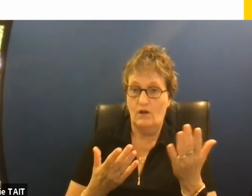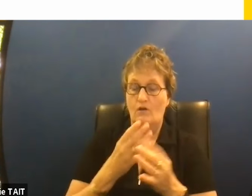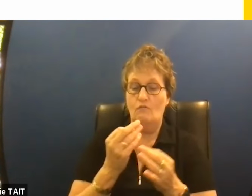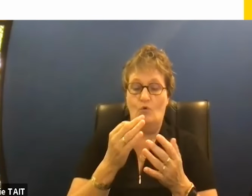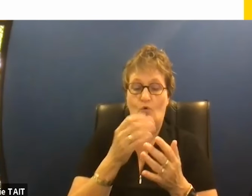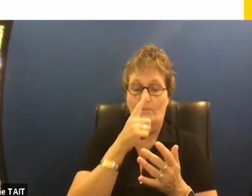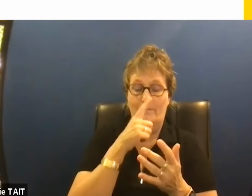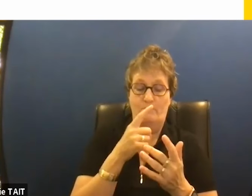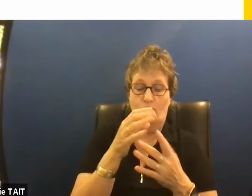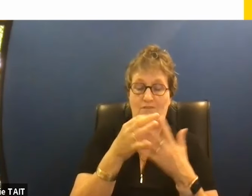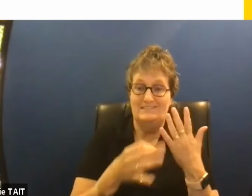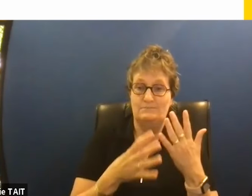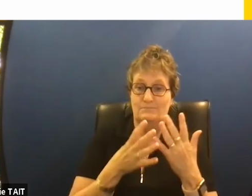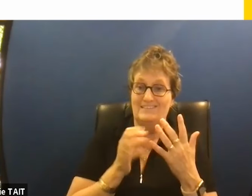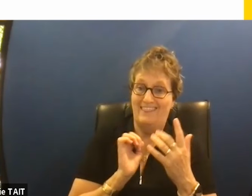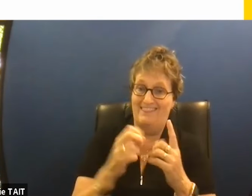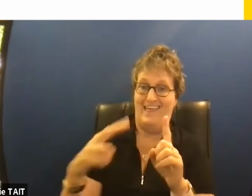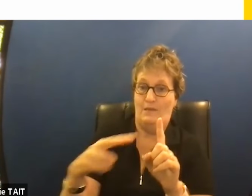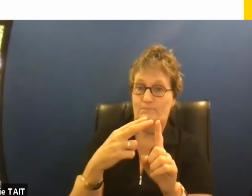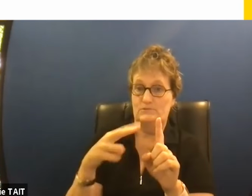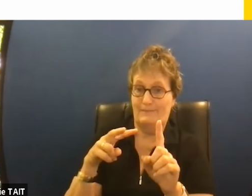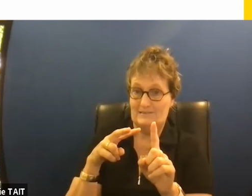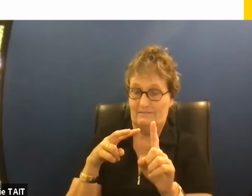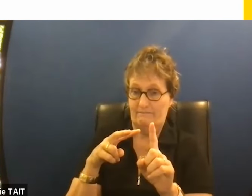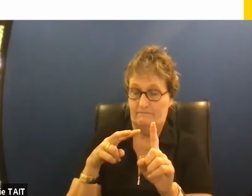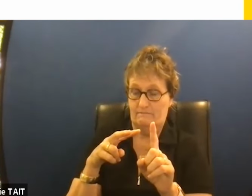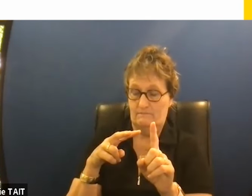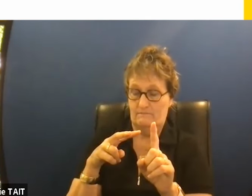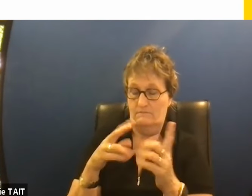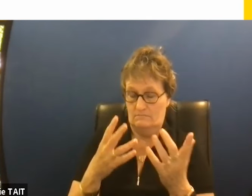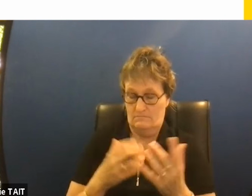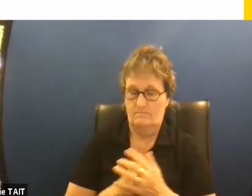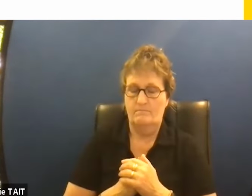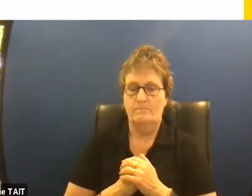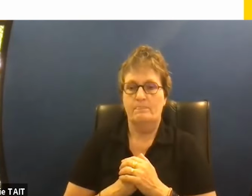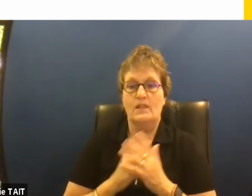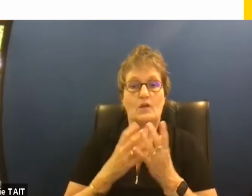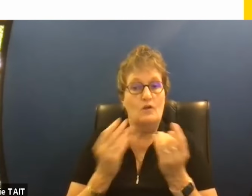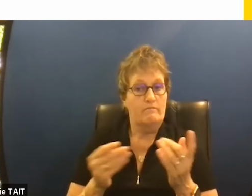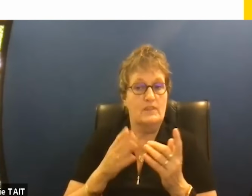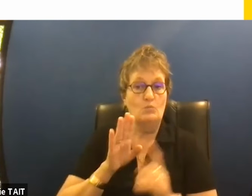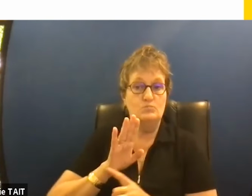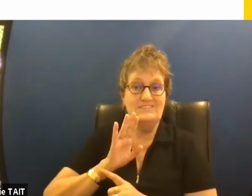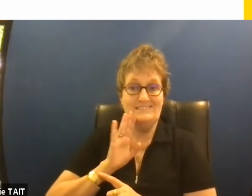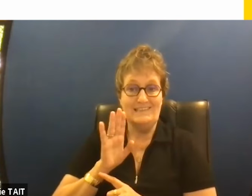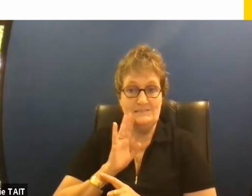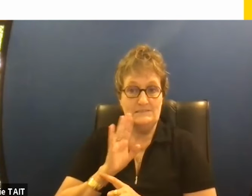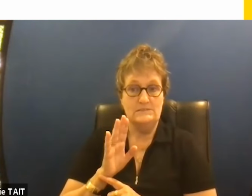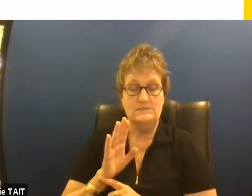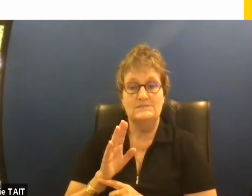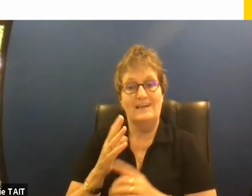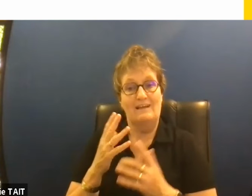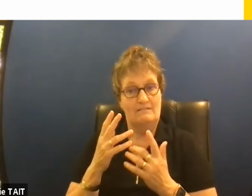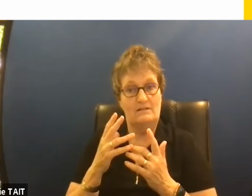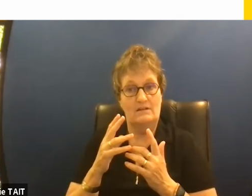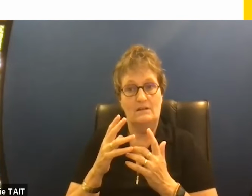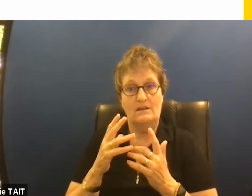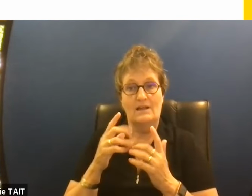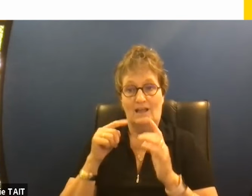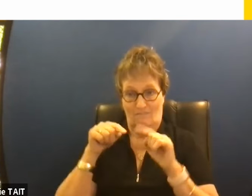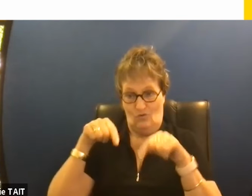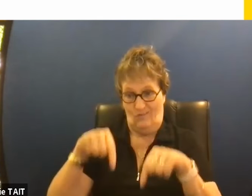disabilities point of view. Like most of the presenters we have been doing in this